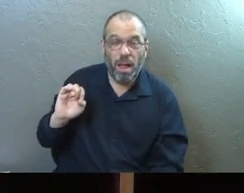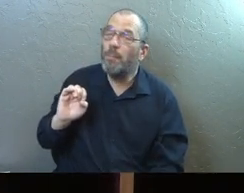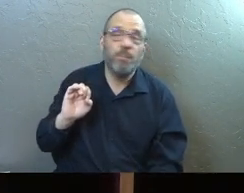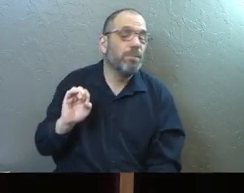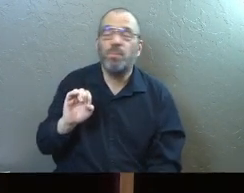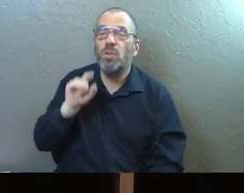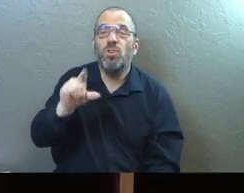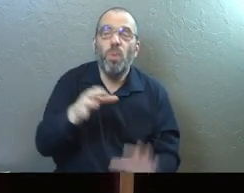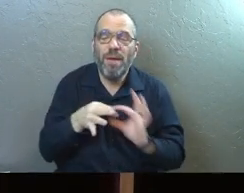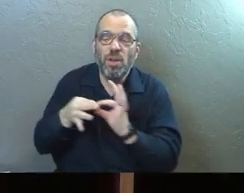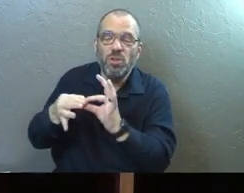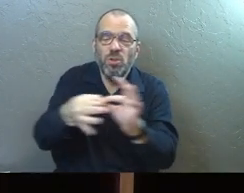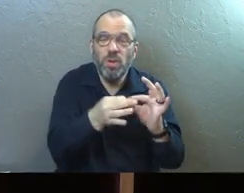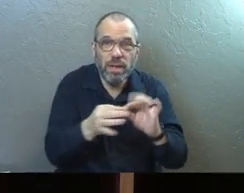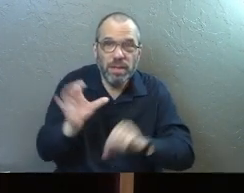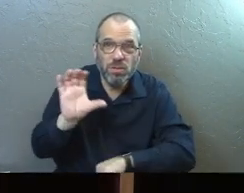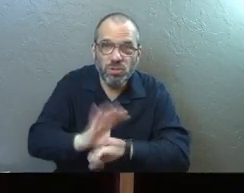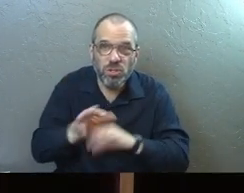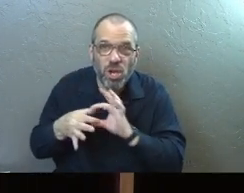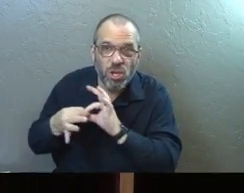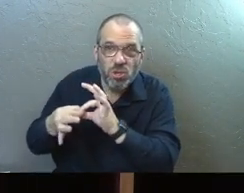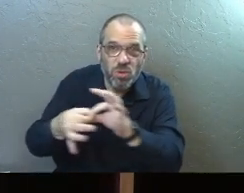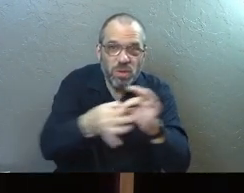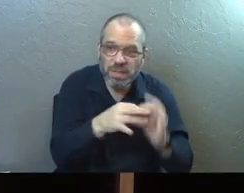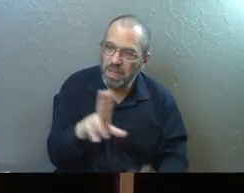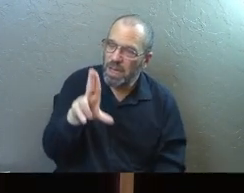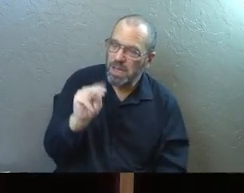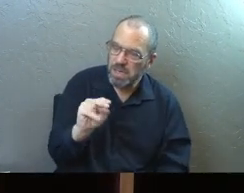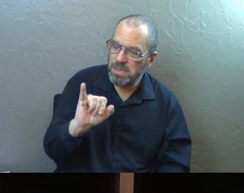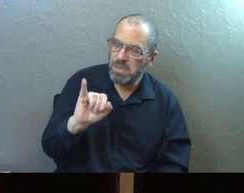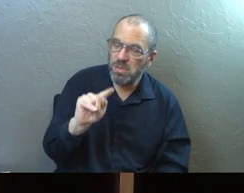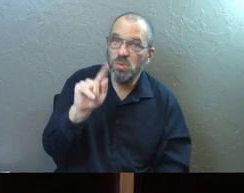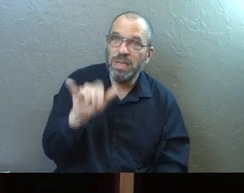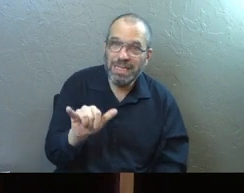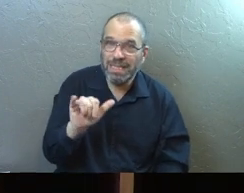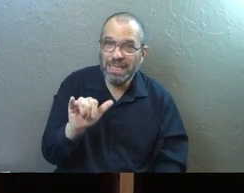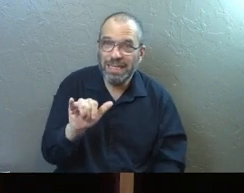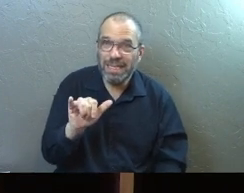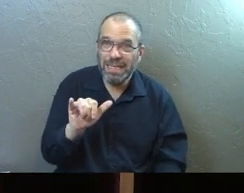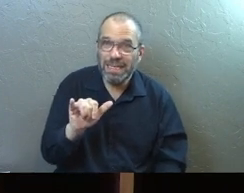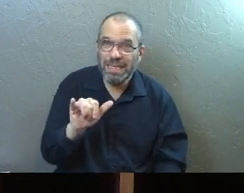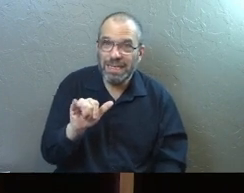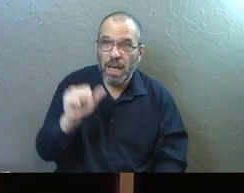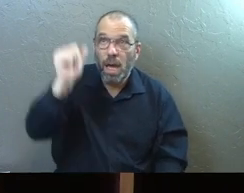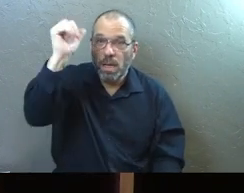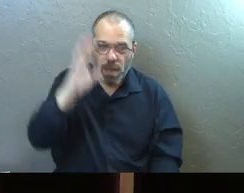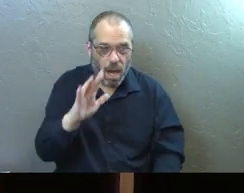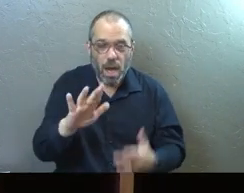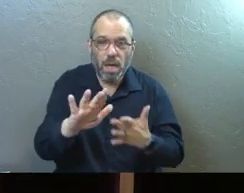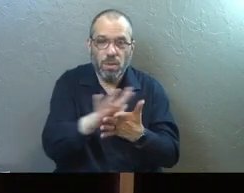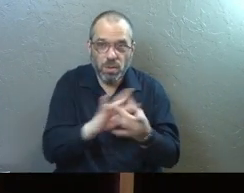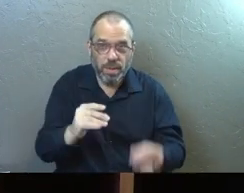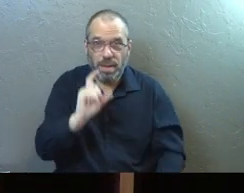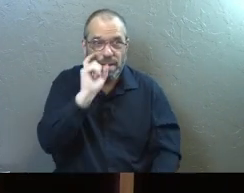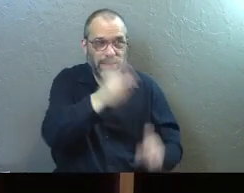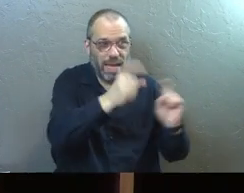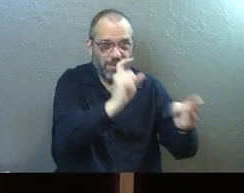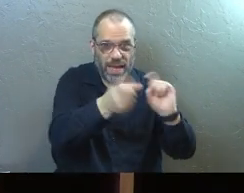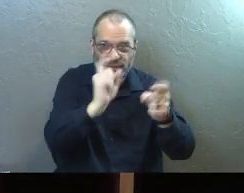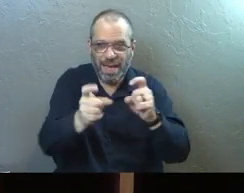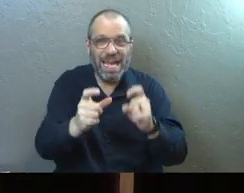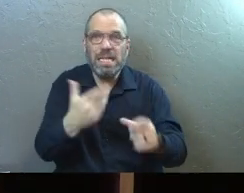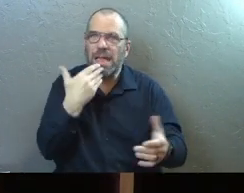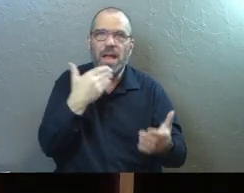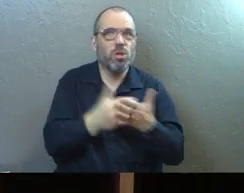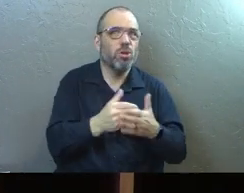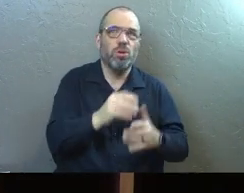You have unity, church. God very specifically brought the Holy Spirit to everybody, not just the